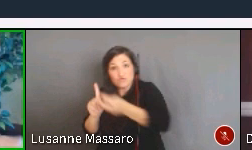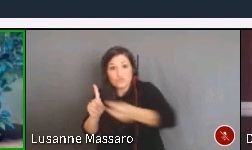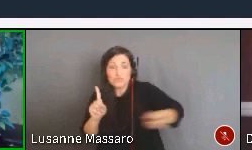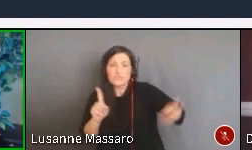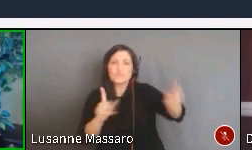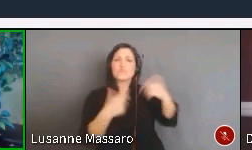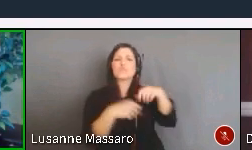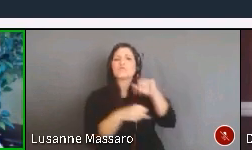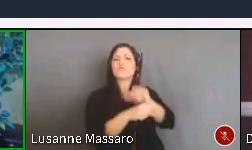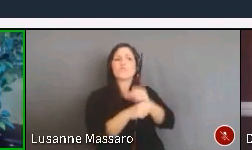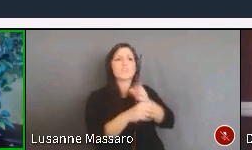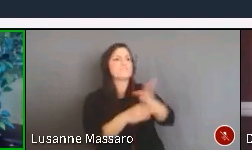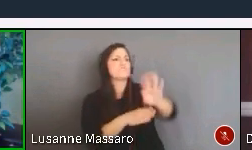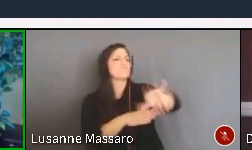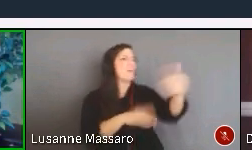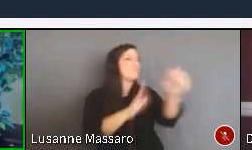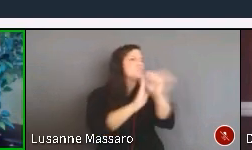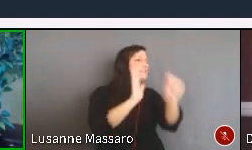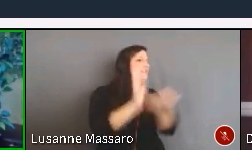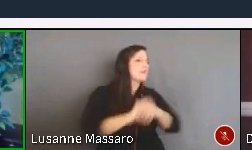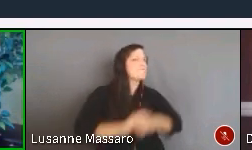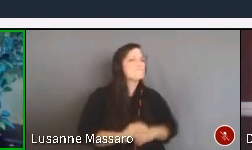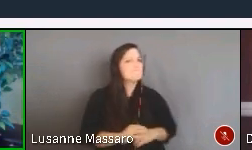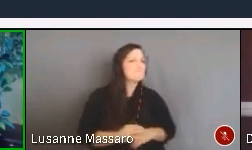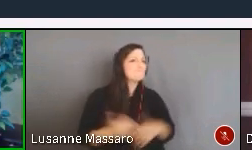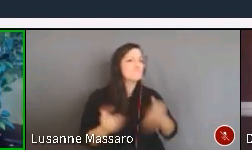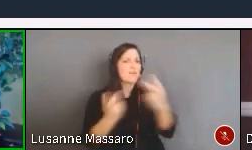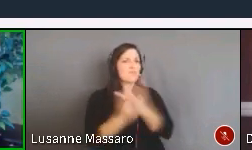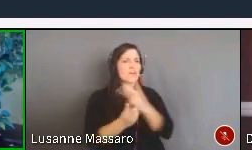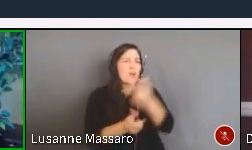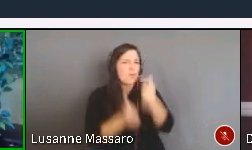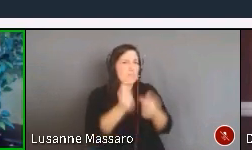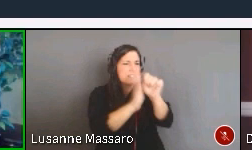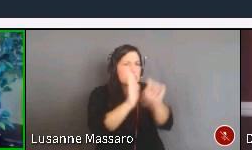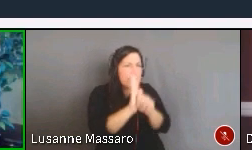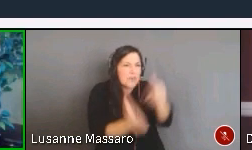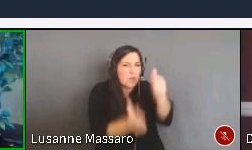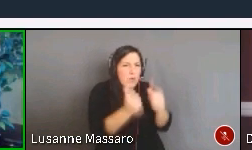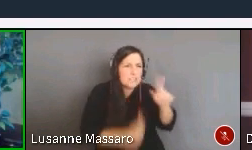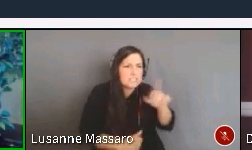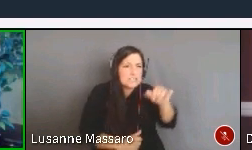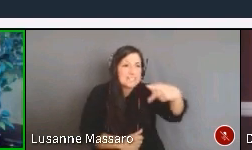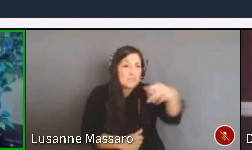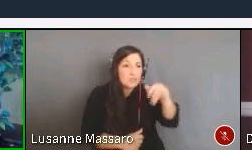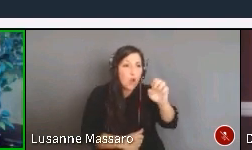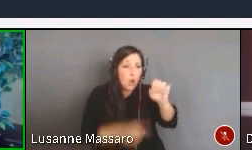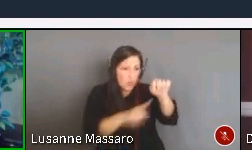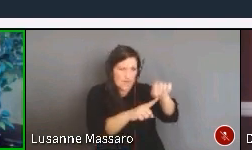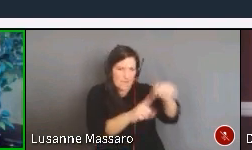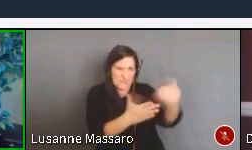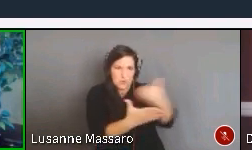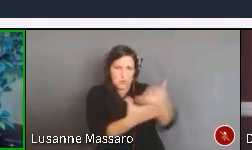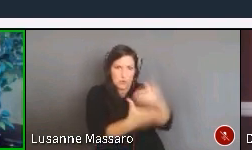a different state, try and figure out which state it is and the zip code. That's where you would want to put in to find out